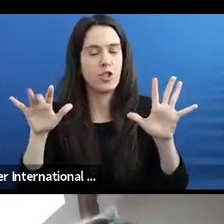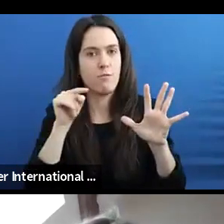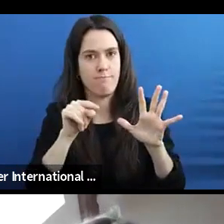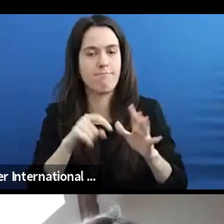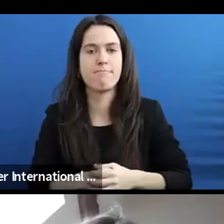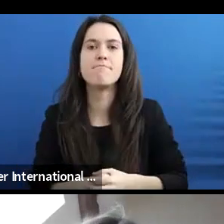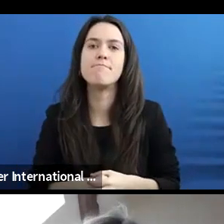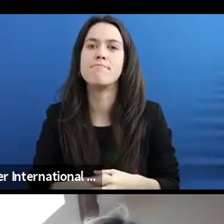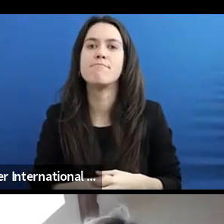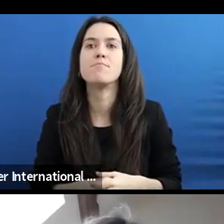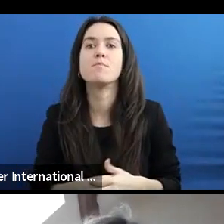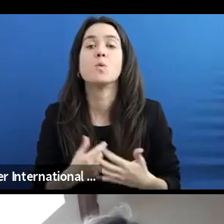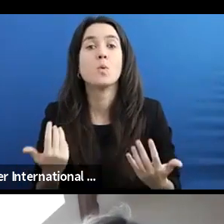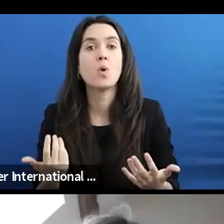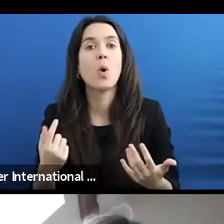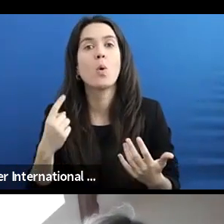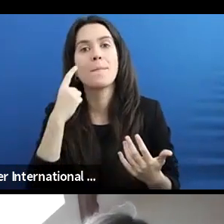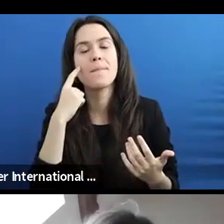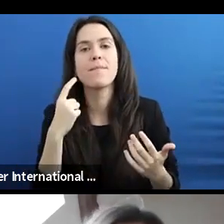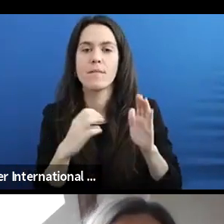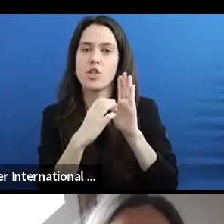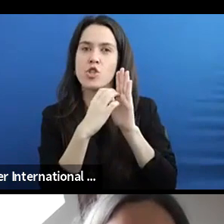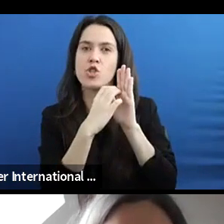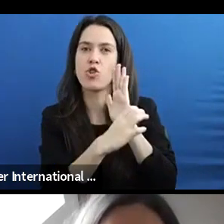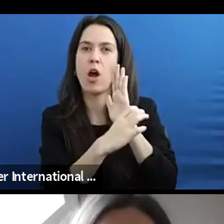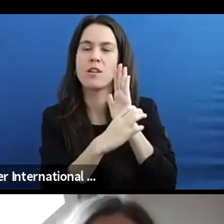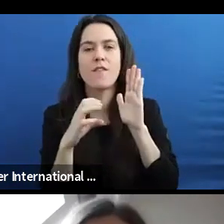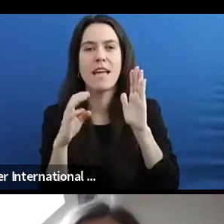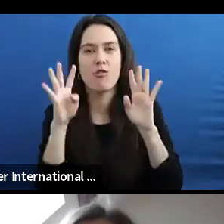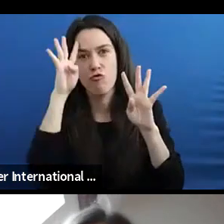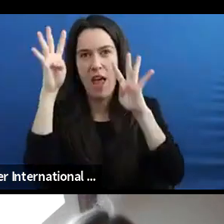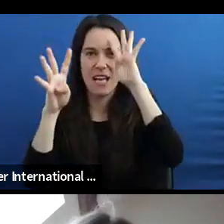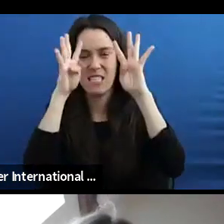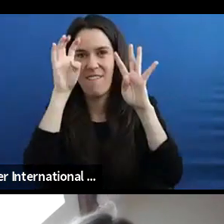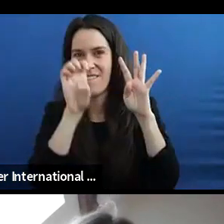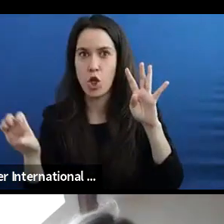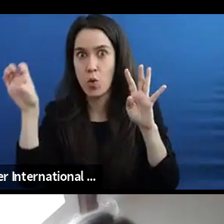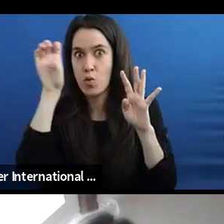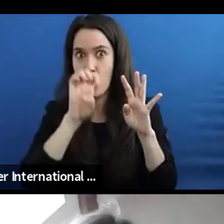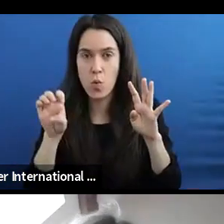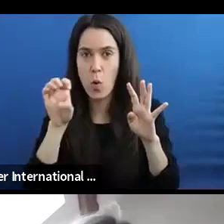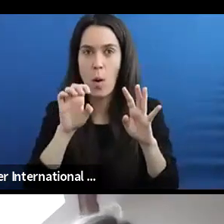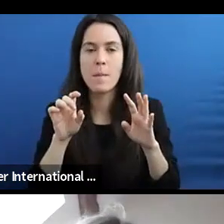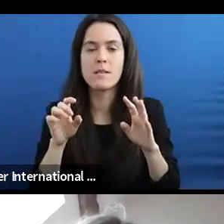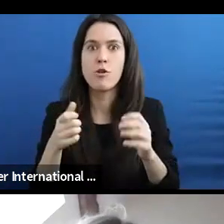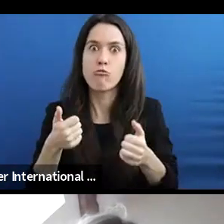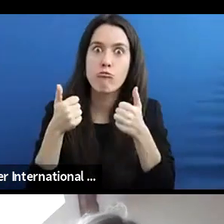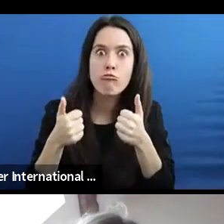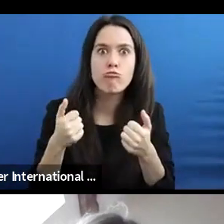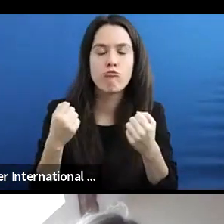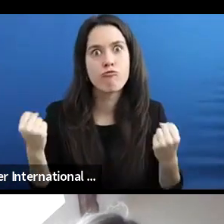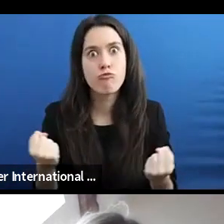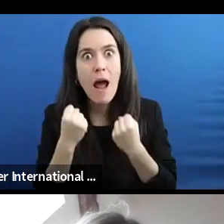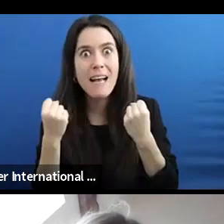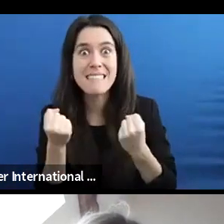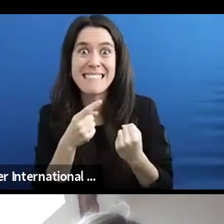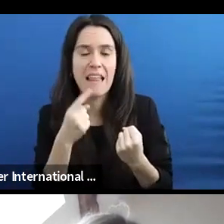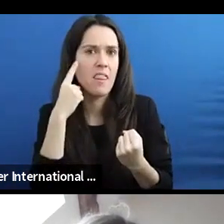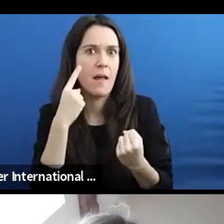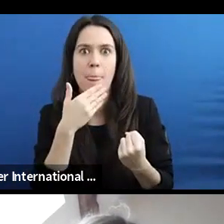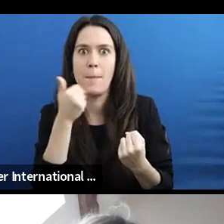And in this regard, the Charter for Creative Europe project and the wide circulation of good and practices guides seems to be the best